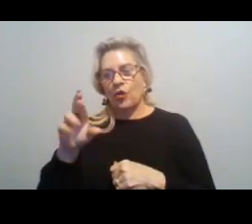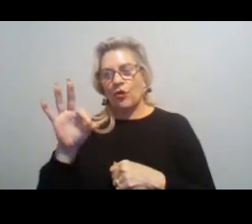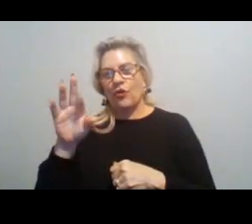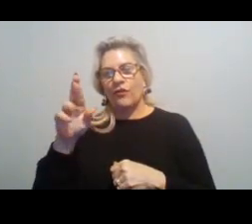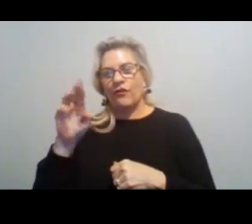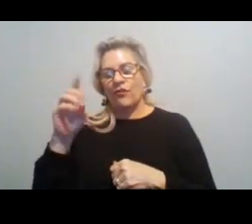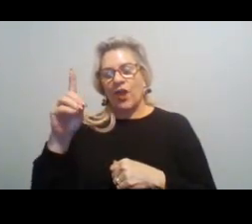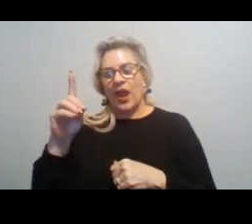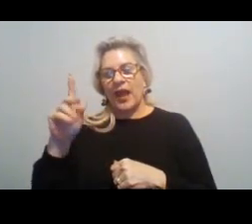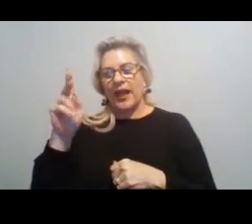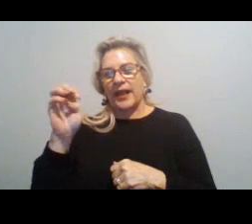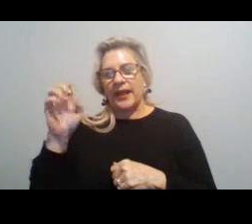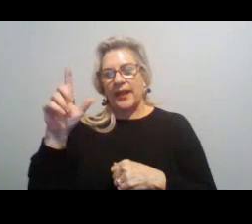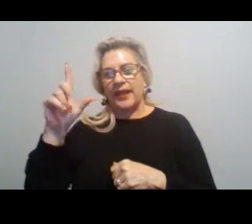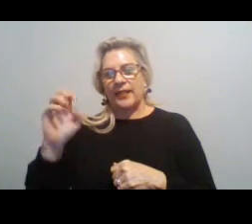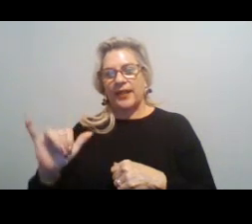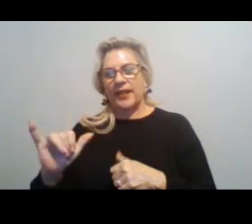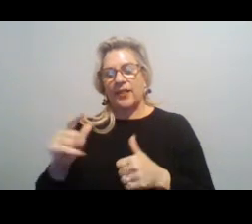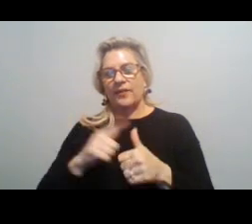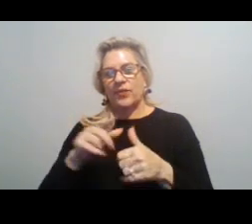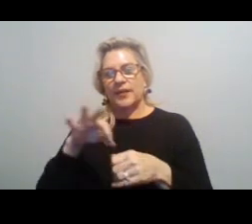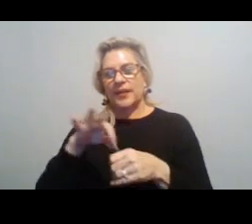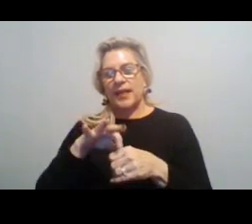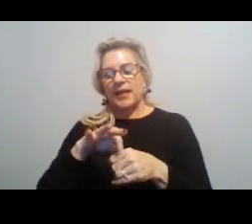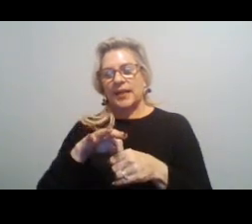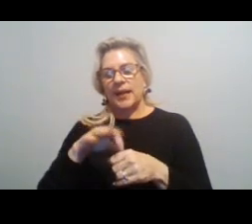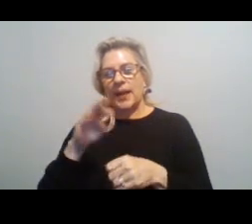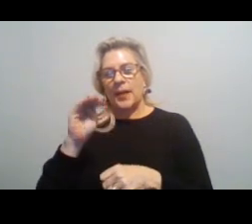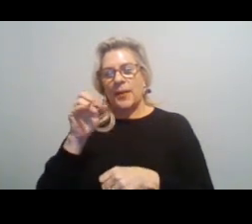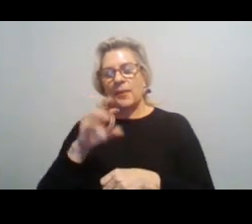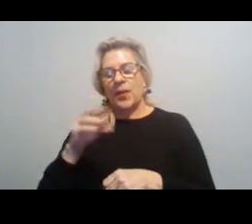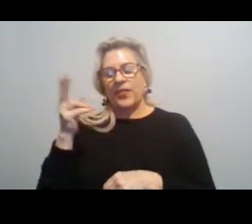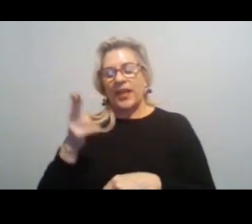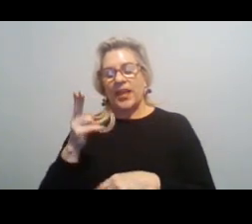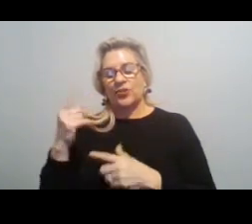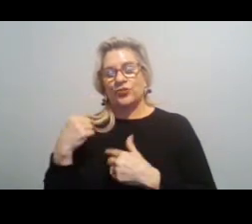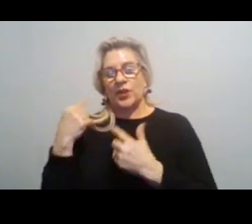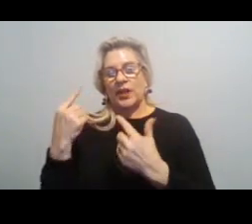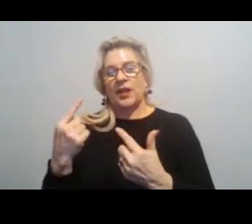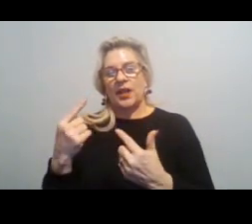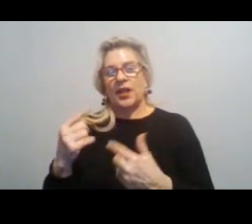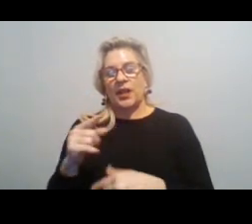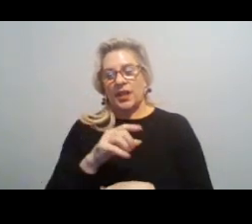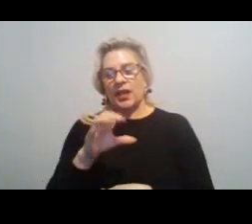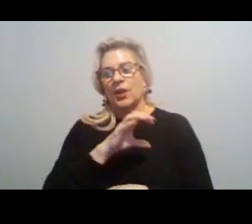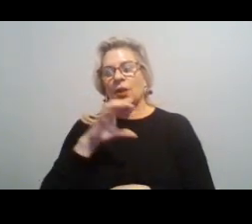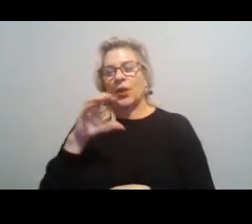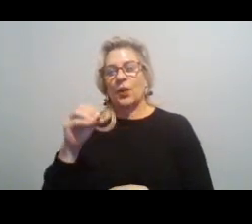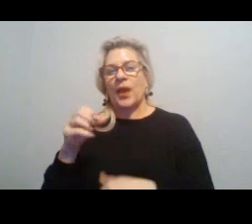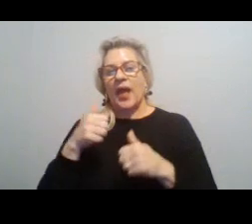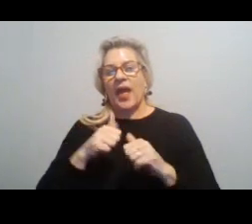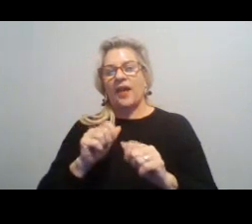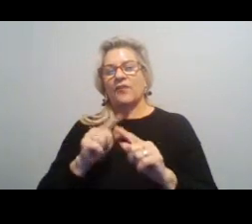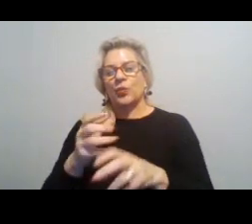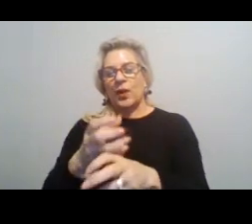of the city of Santa Cruz, the first elected mayor in the history of Santa Cruz, co-led the effort to beat that